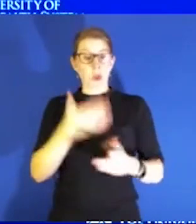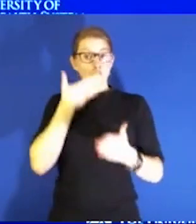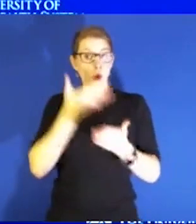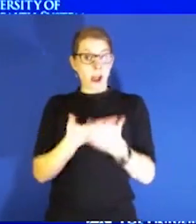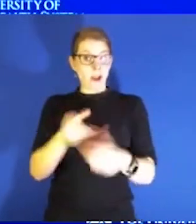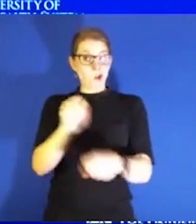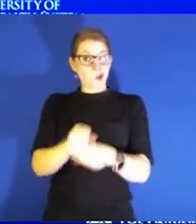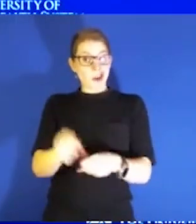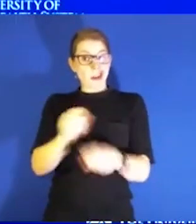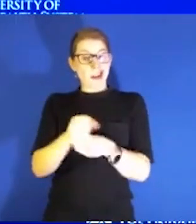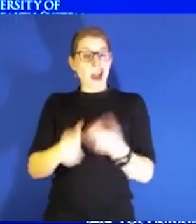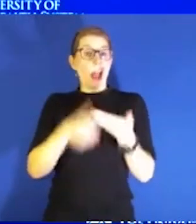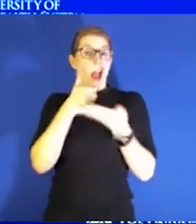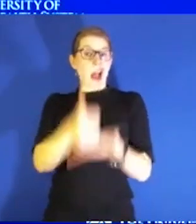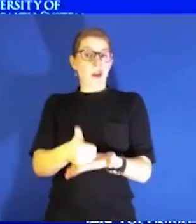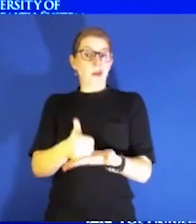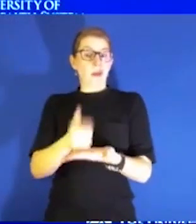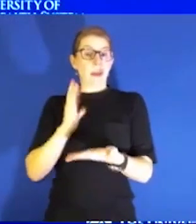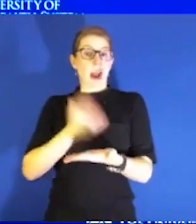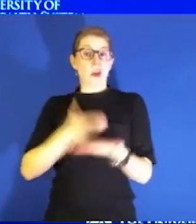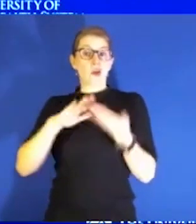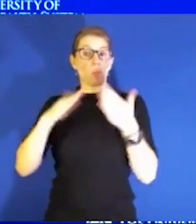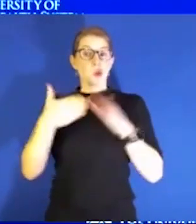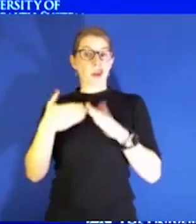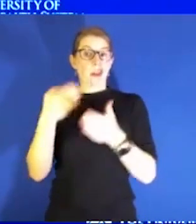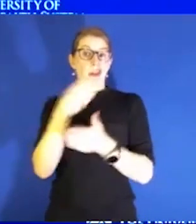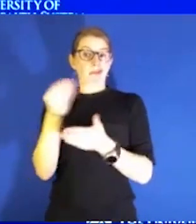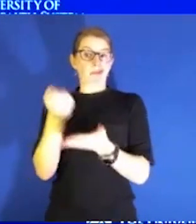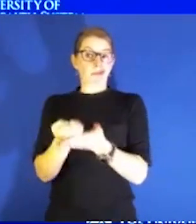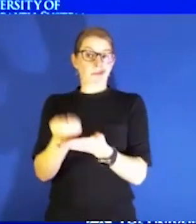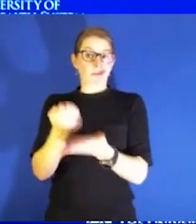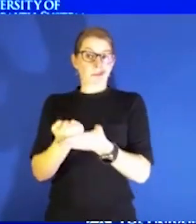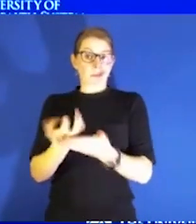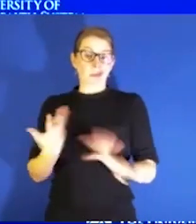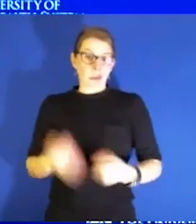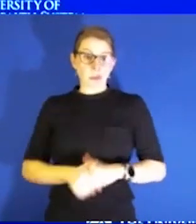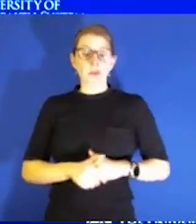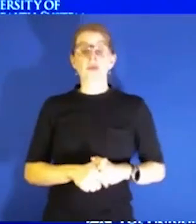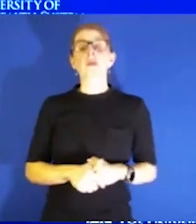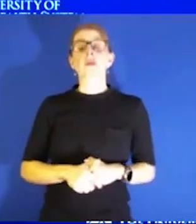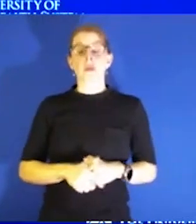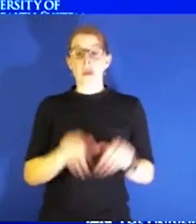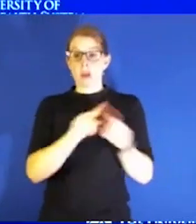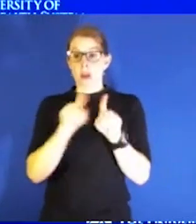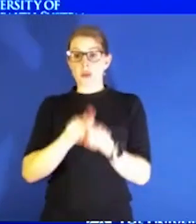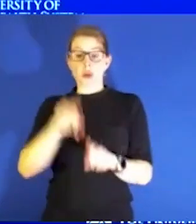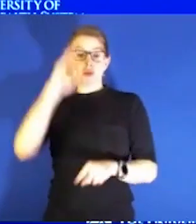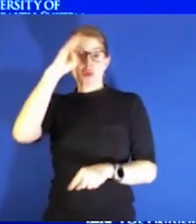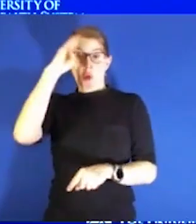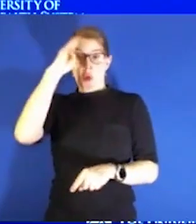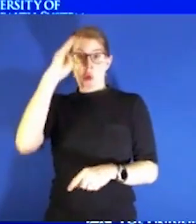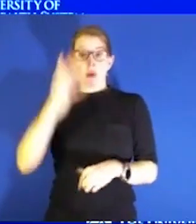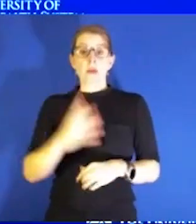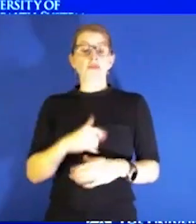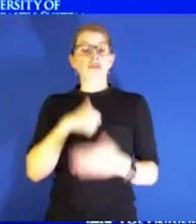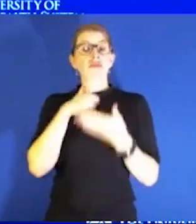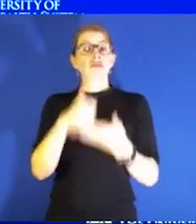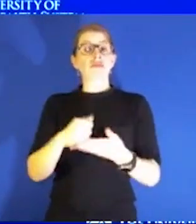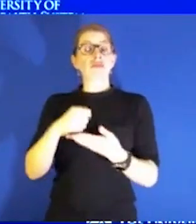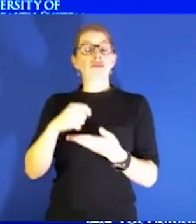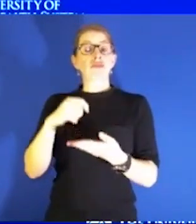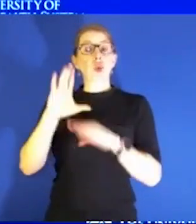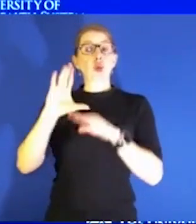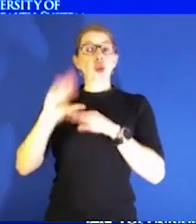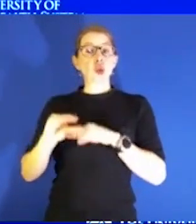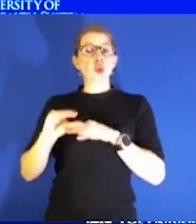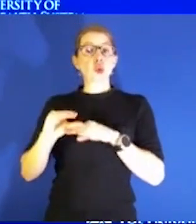helps overall our community and being in work and things like that. We also know that it does help reduce the